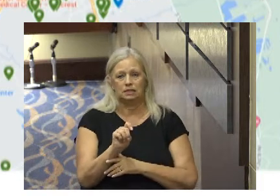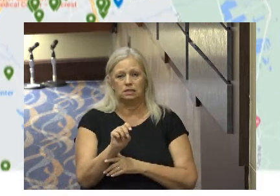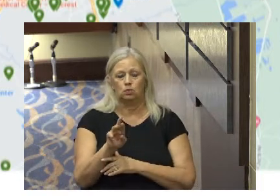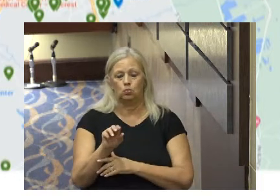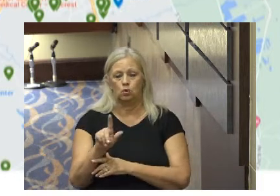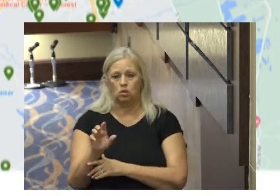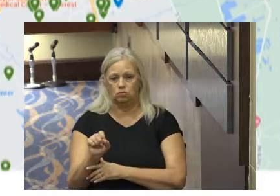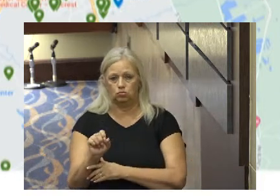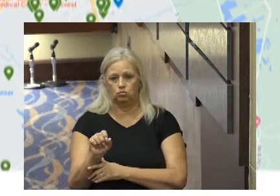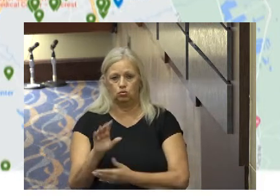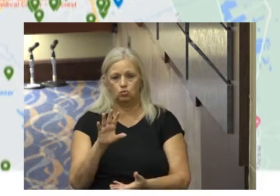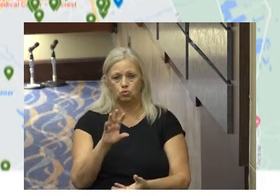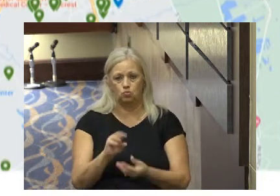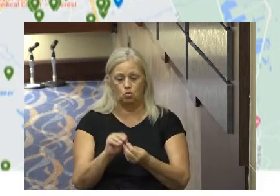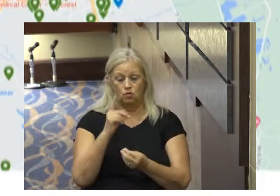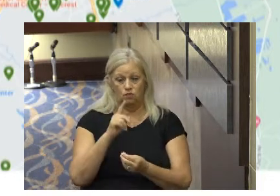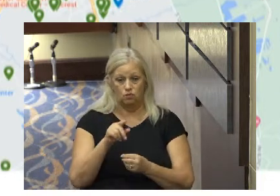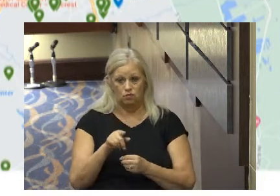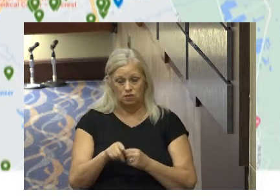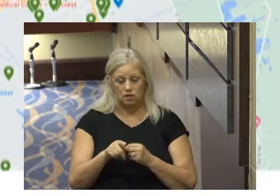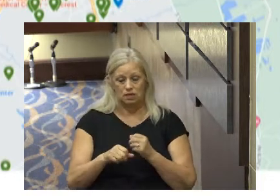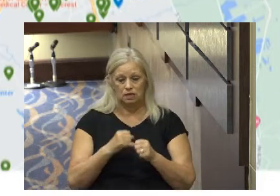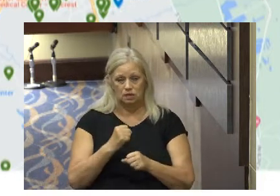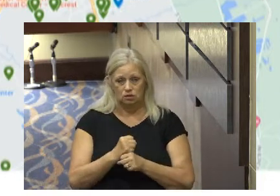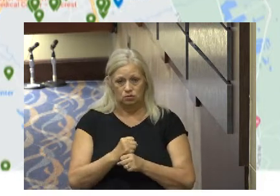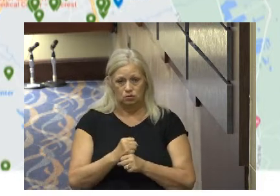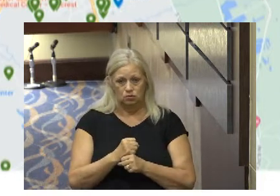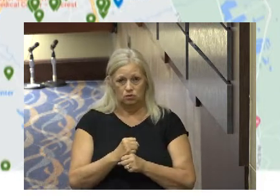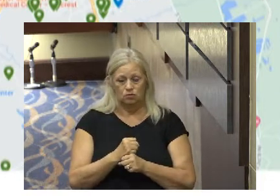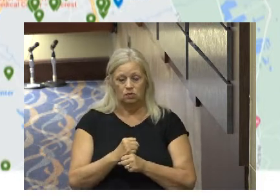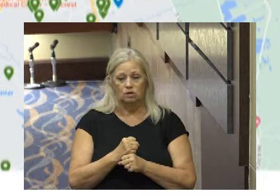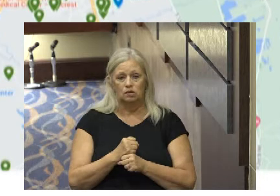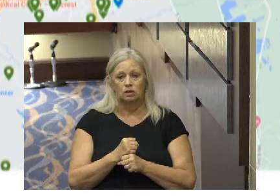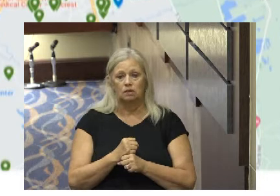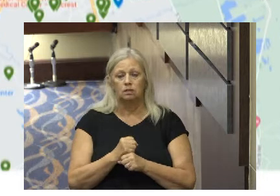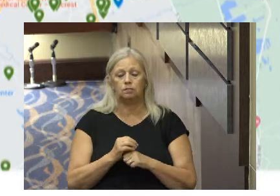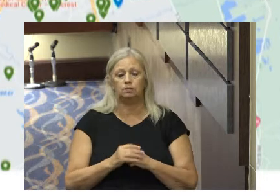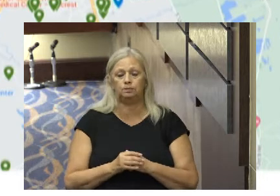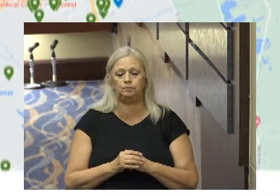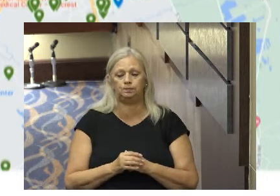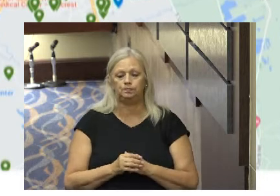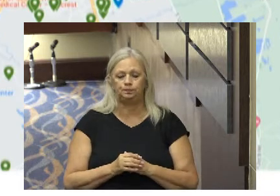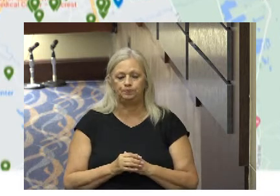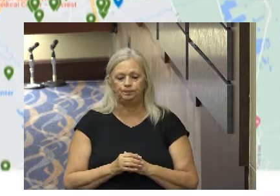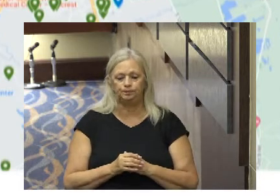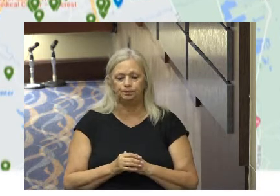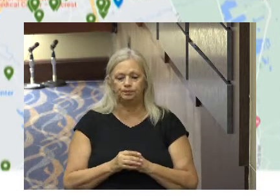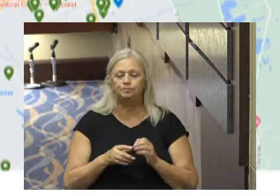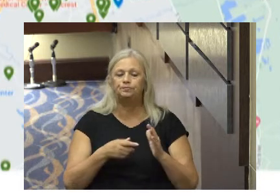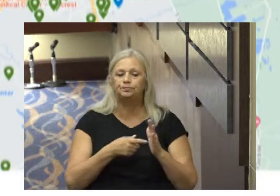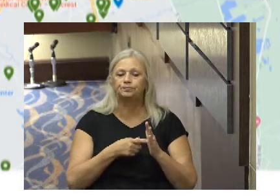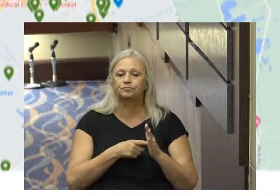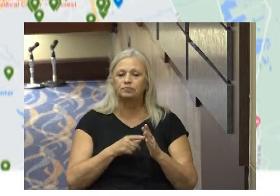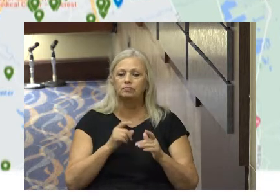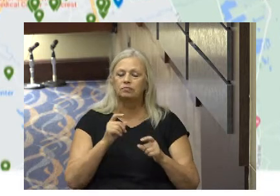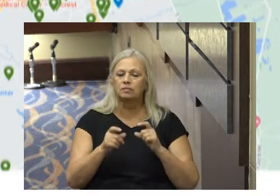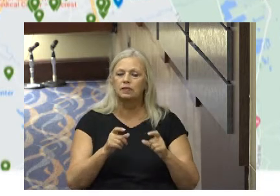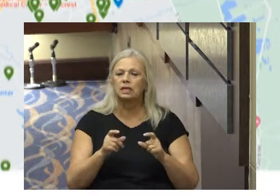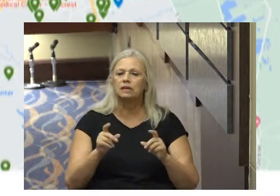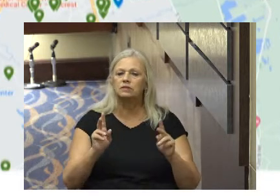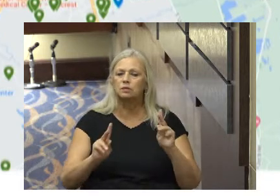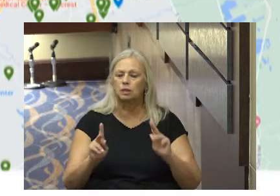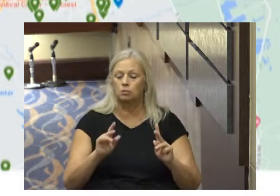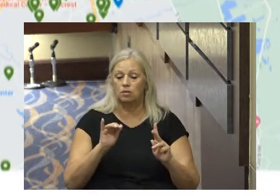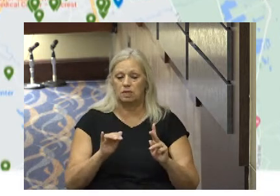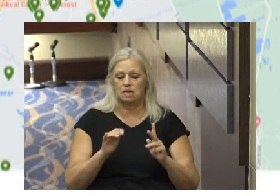total for that year. This consequently gives our folks who have gone through our